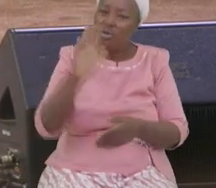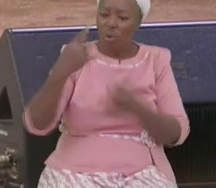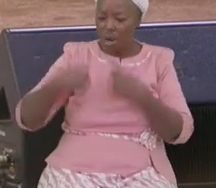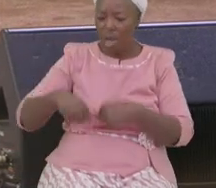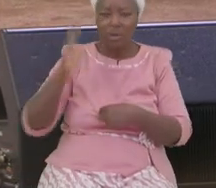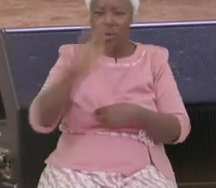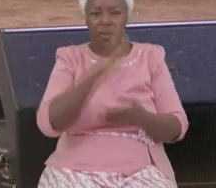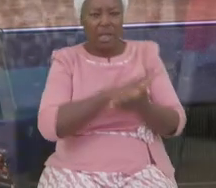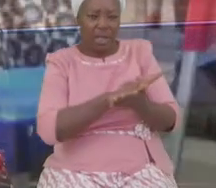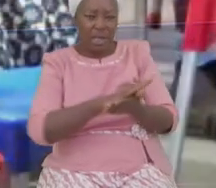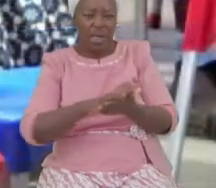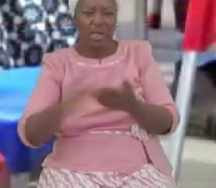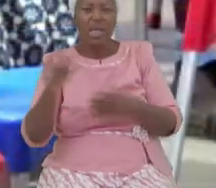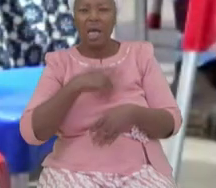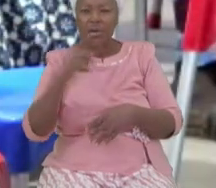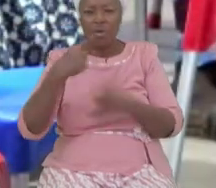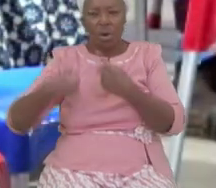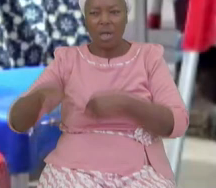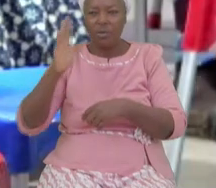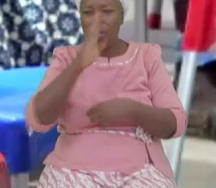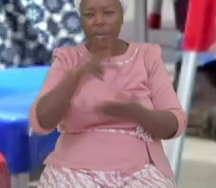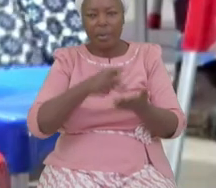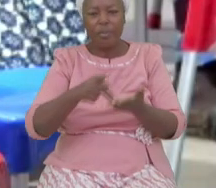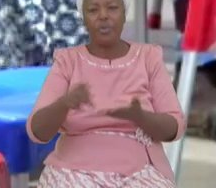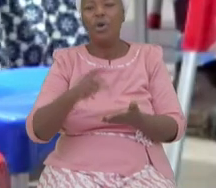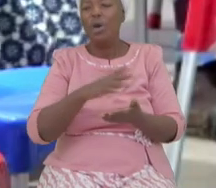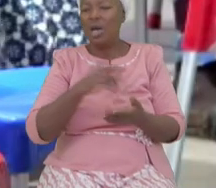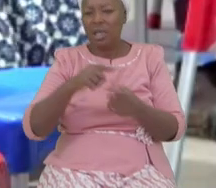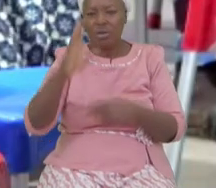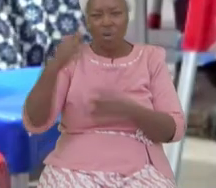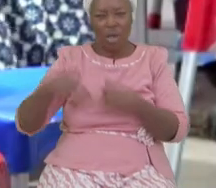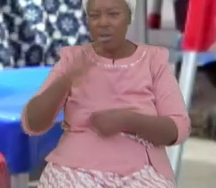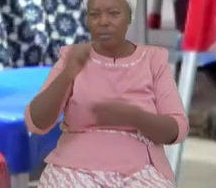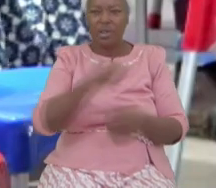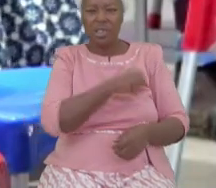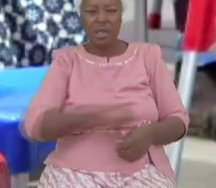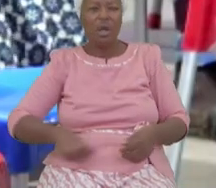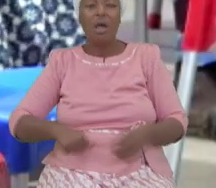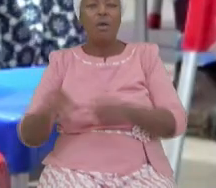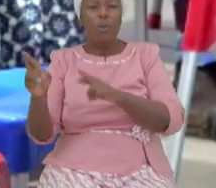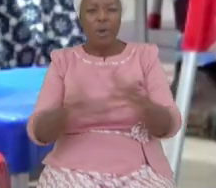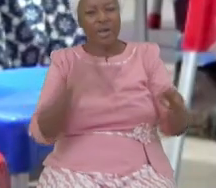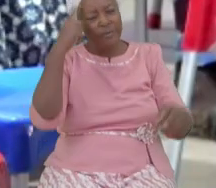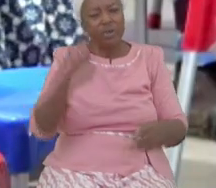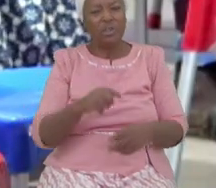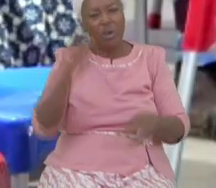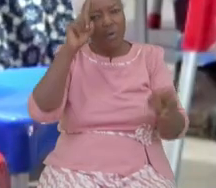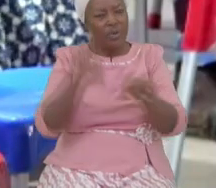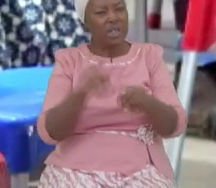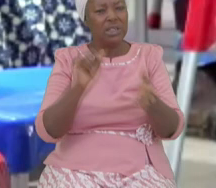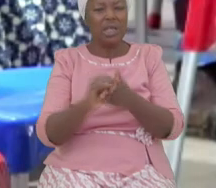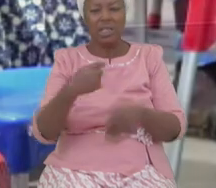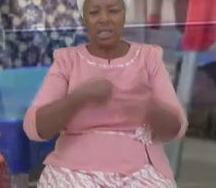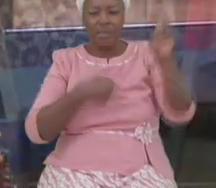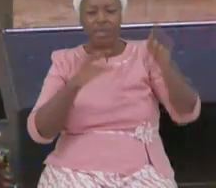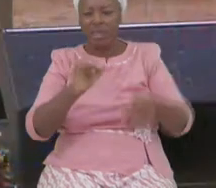will be cleansed, and your heart will be pure, and your heart will be circumcised, ready for the covenant I'm making with